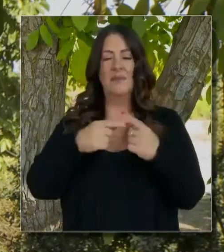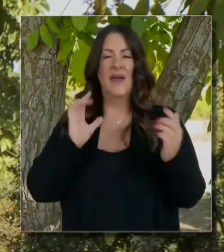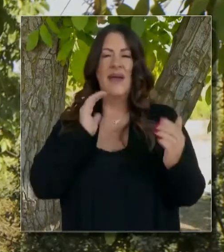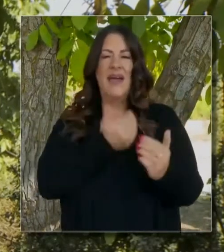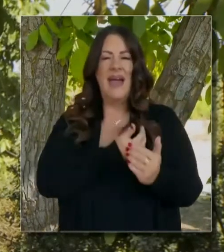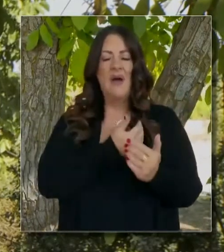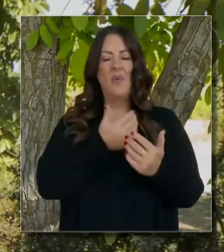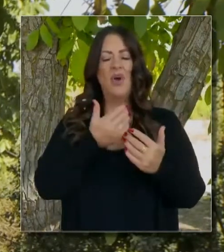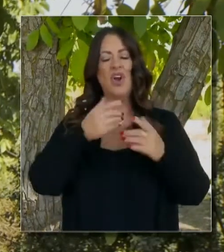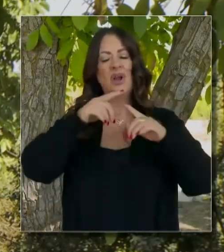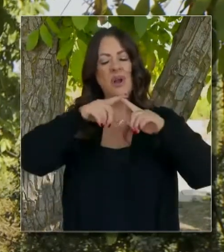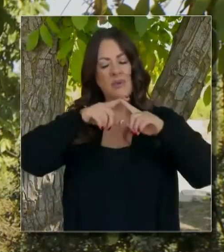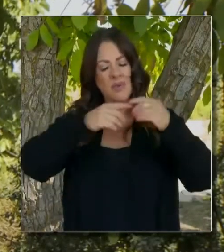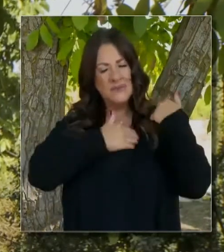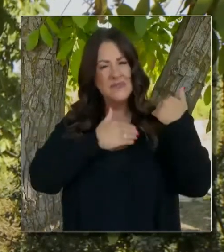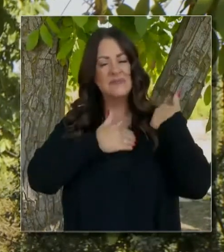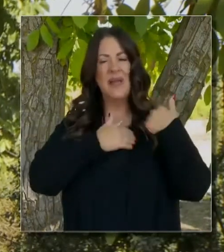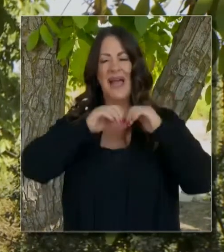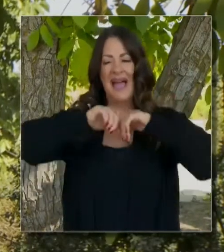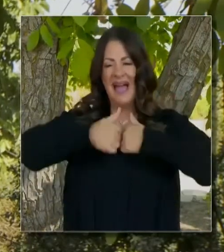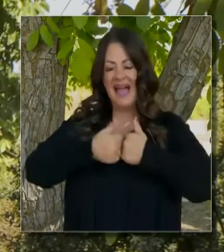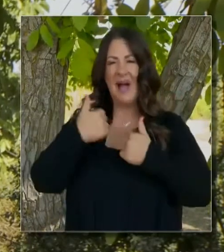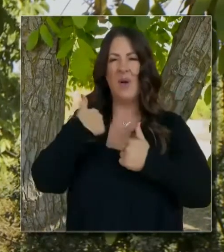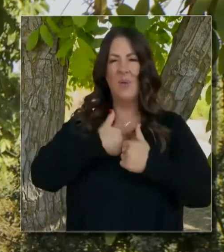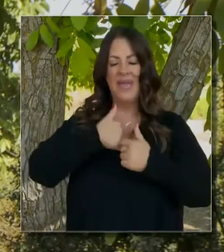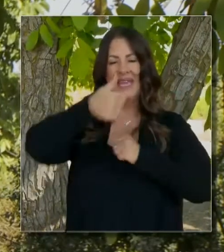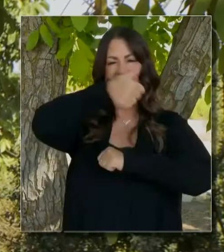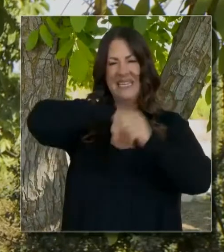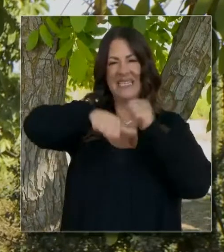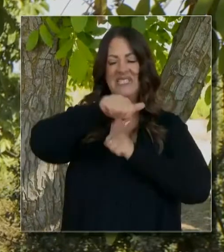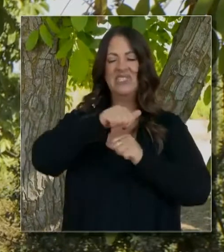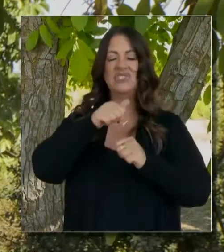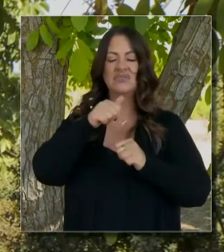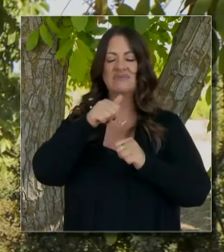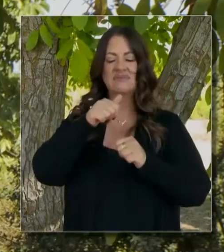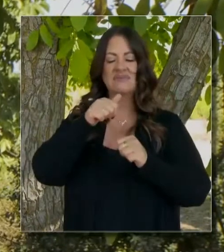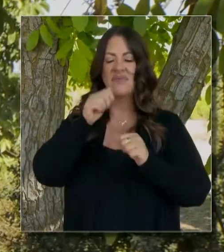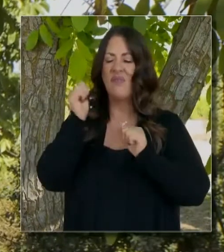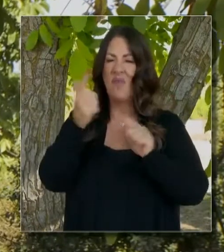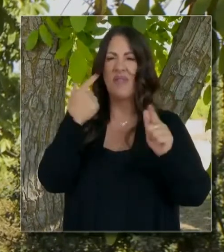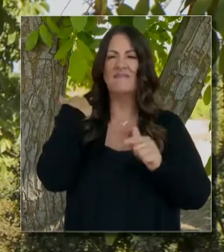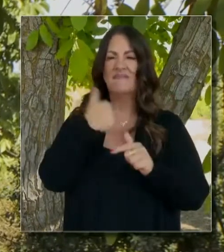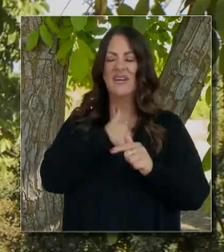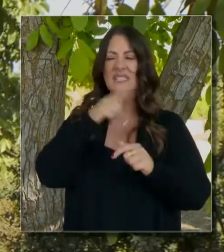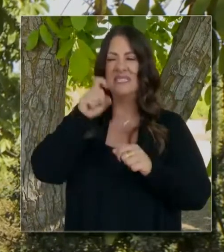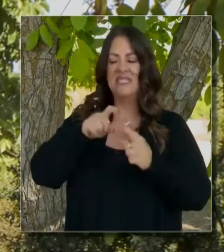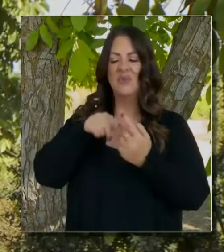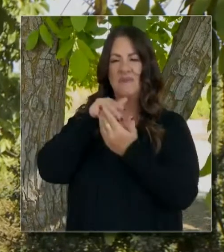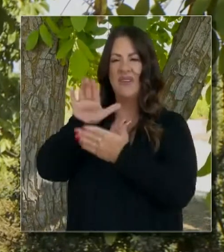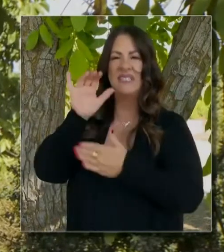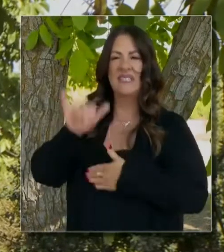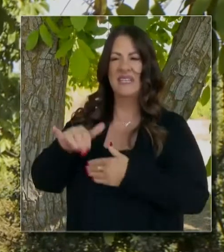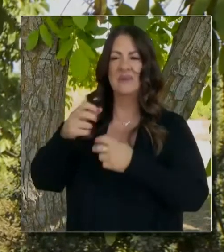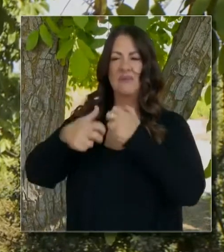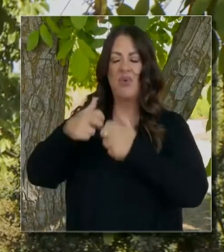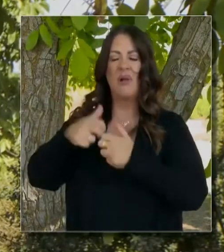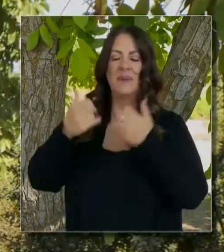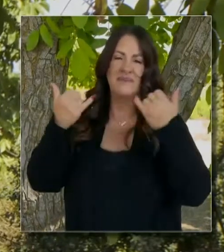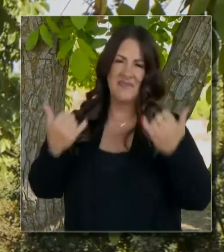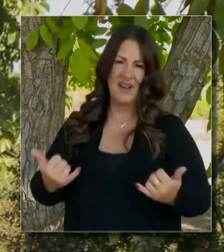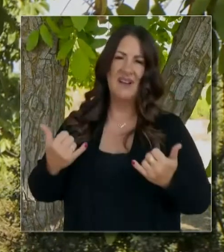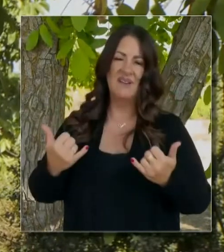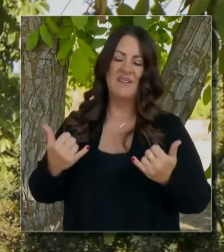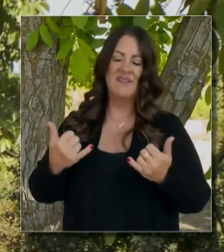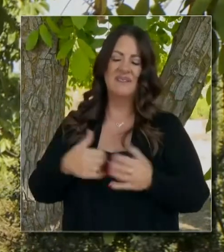our interdependence in terms of these issues and not silo any of these issues any longer. And I want to bring all of that to bear and all of